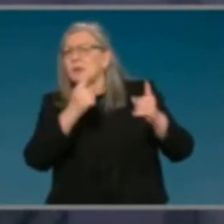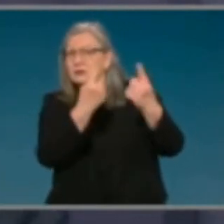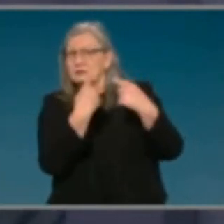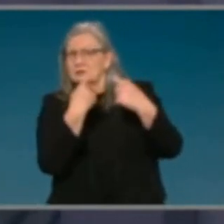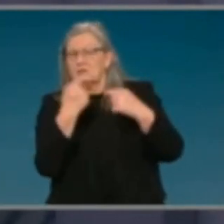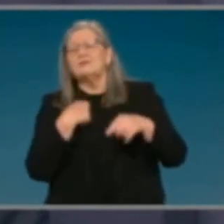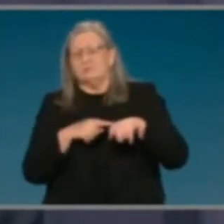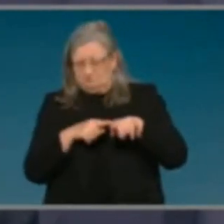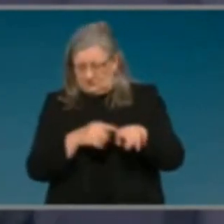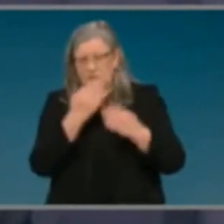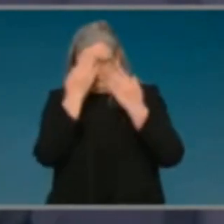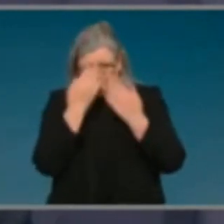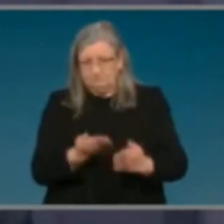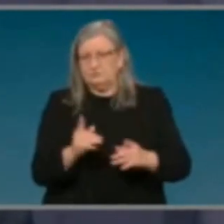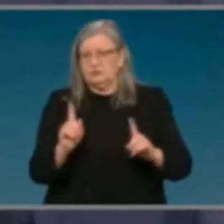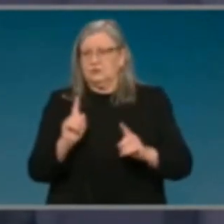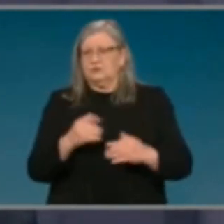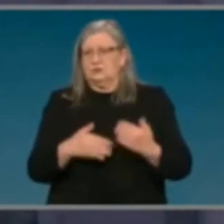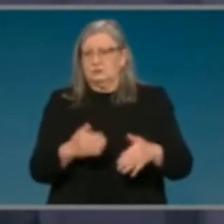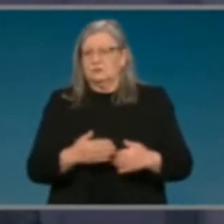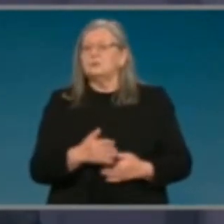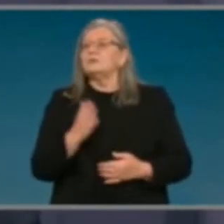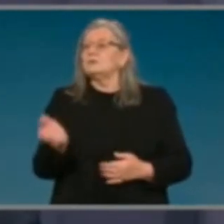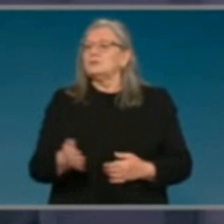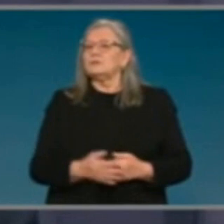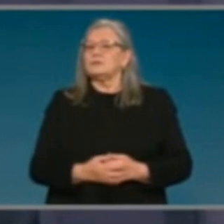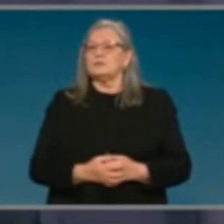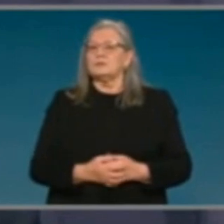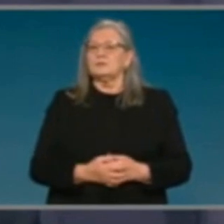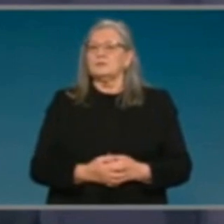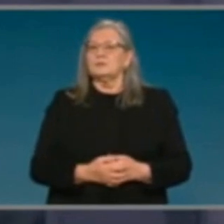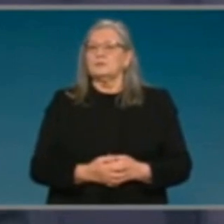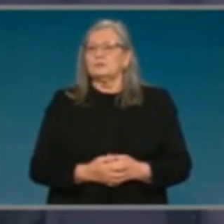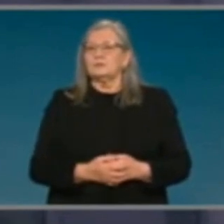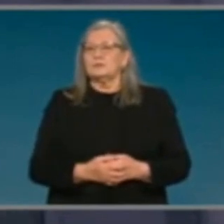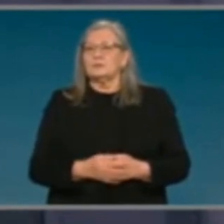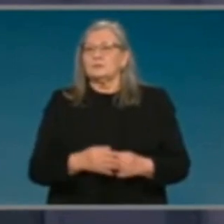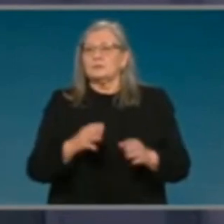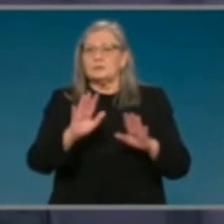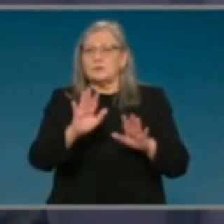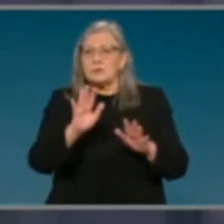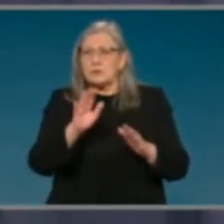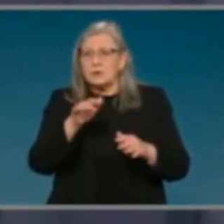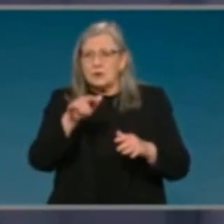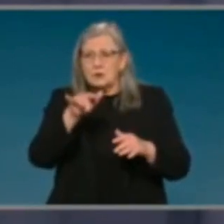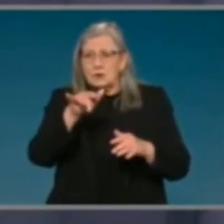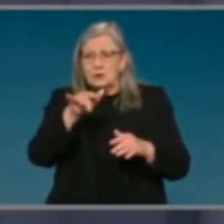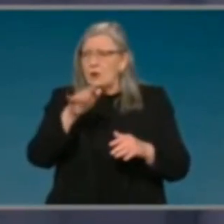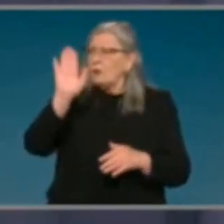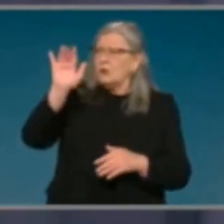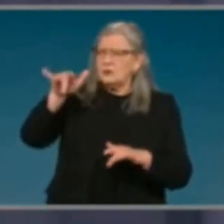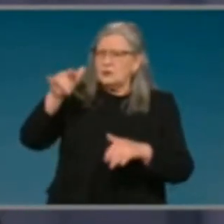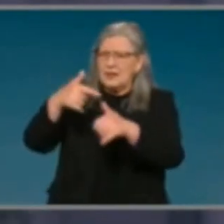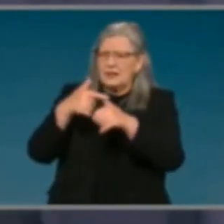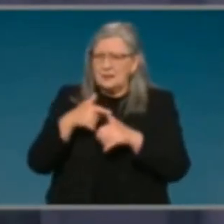taken. Tom? Professor, you've mentioned we've been through this process with several... Sorry, on the ATAGI question. Oh, sorry. So we asked them just to review, and